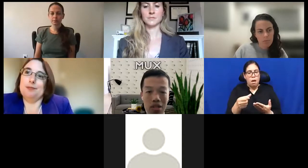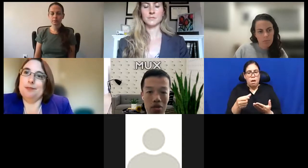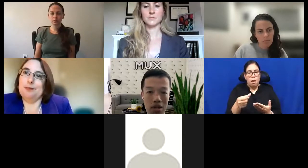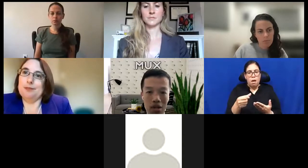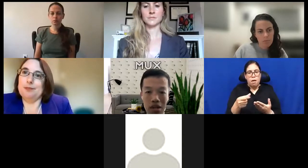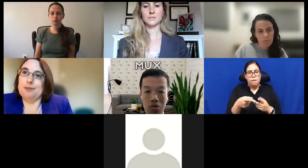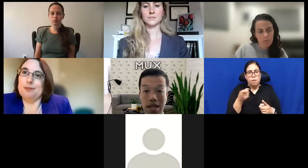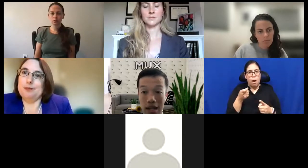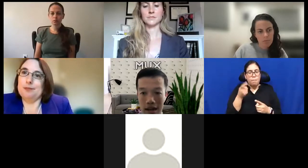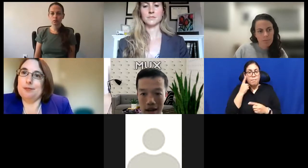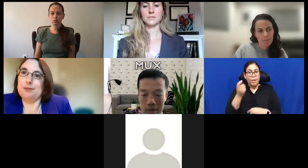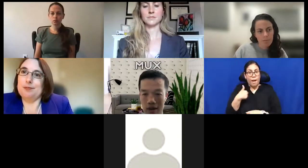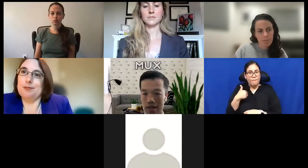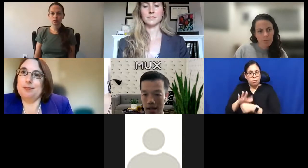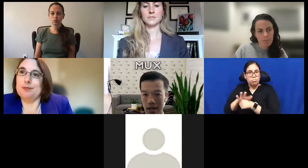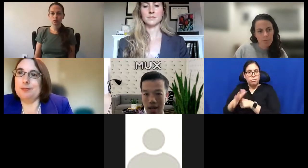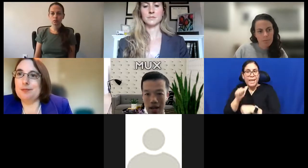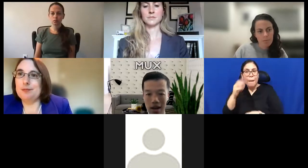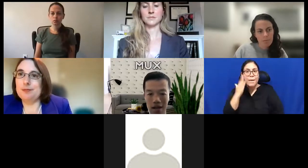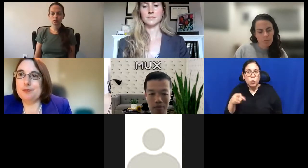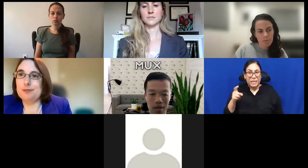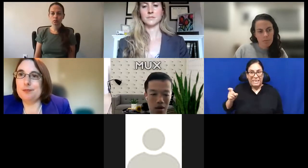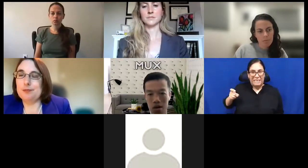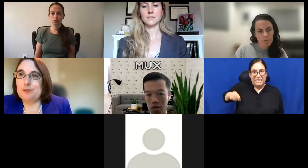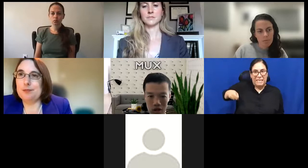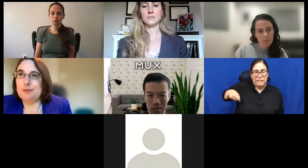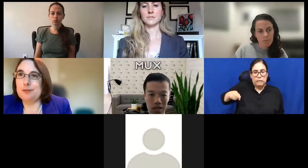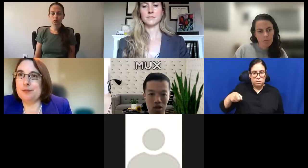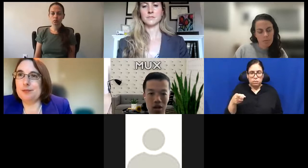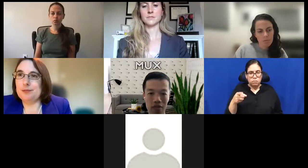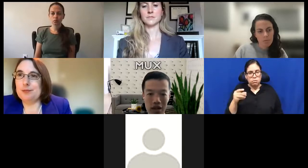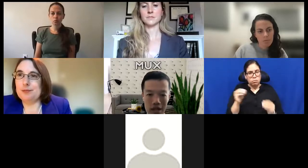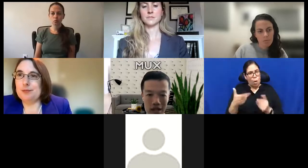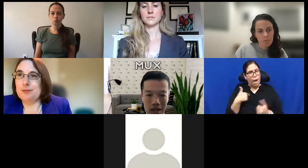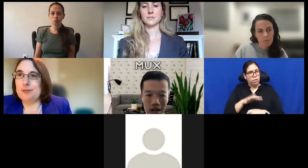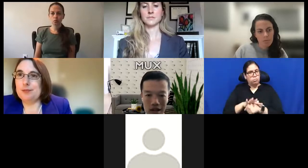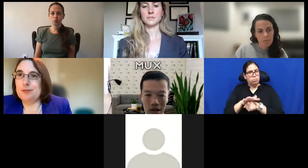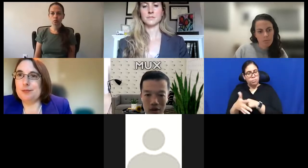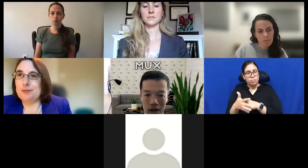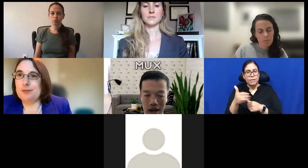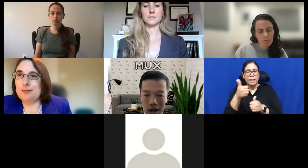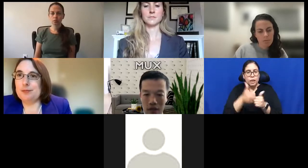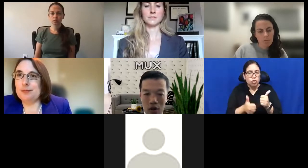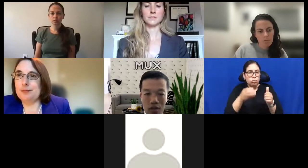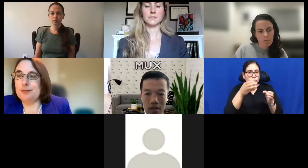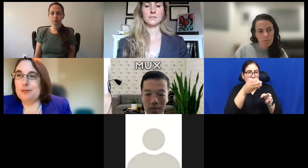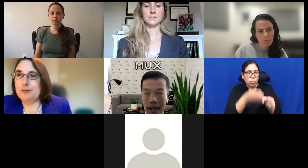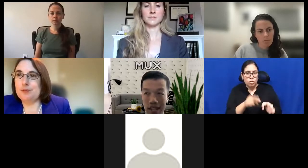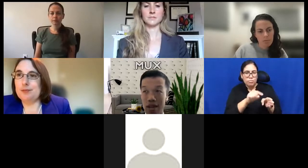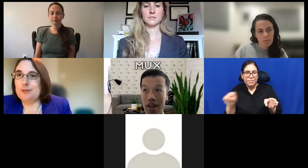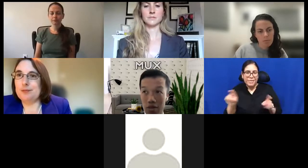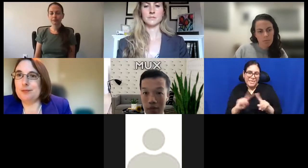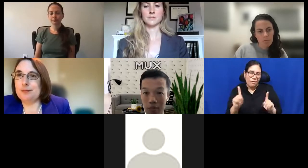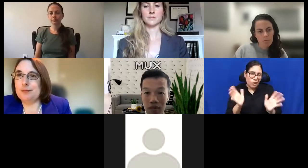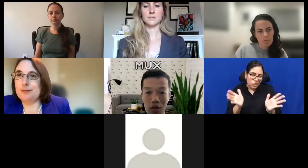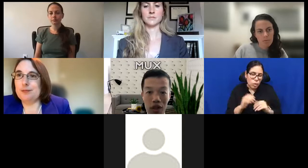abundance, and not because you need it. But obviously, all the circumstances are different, and it's so. If you don't,